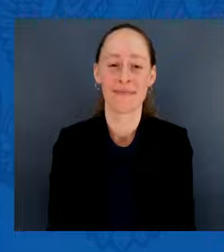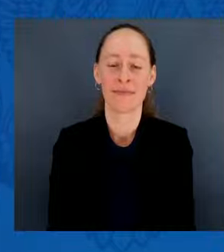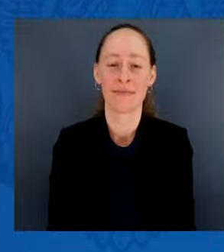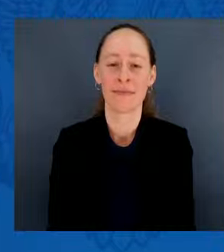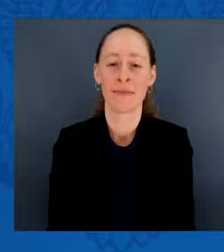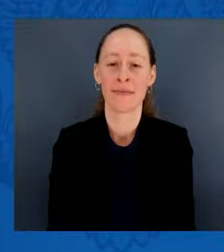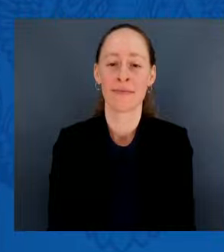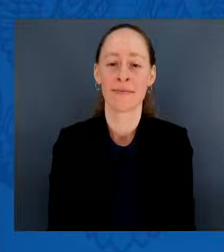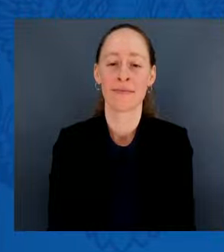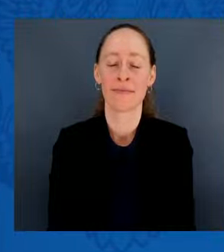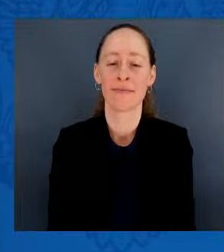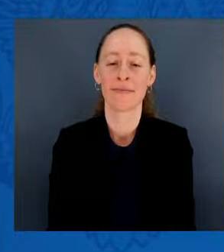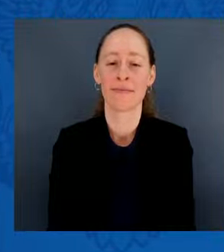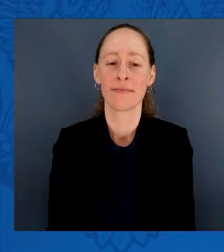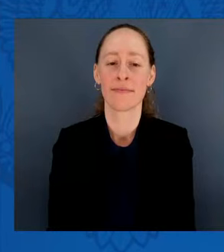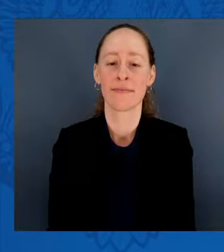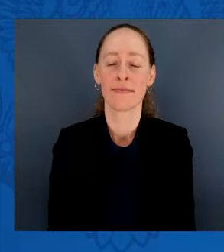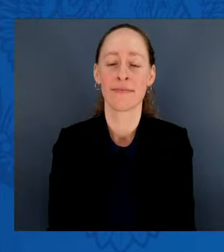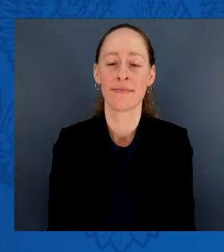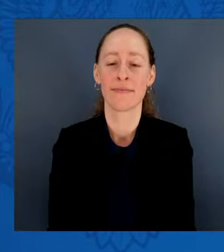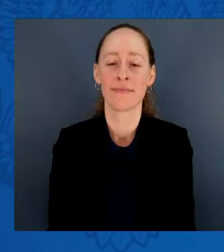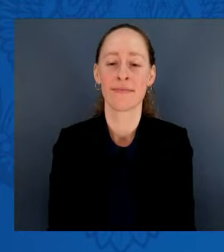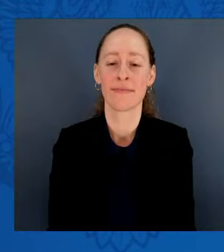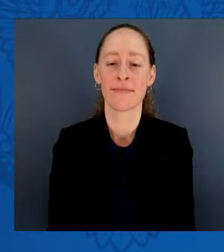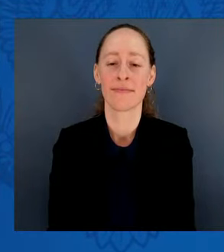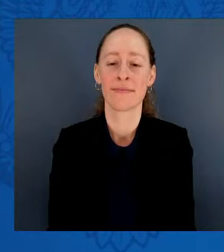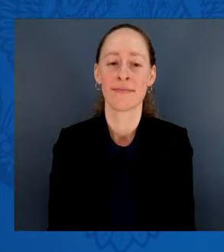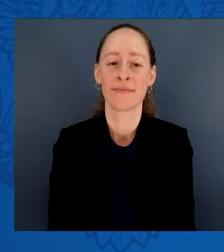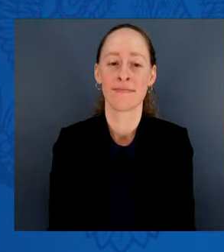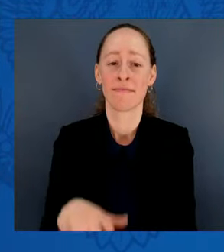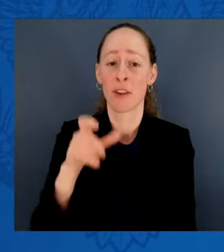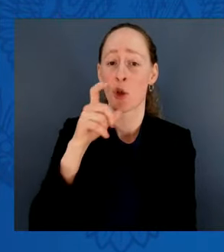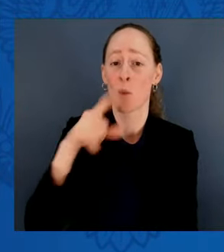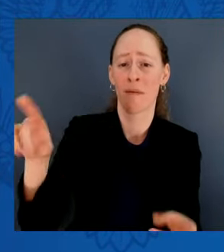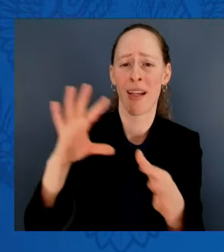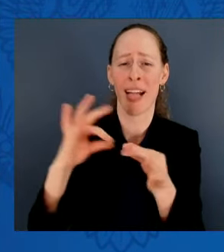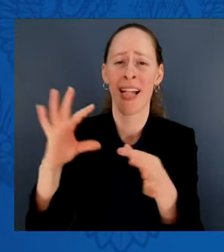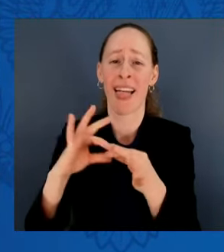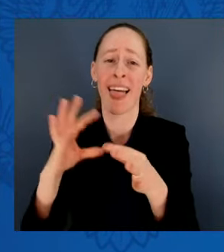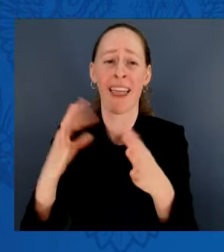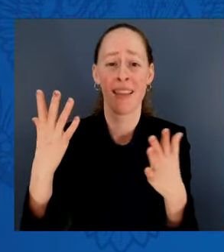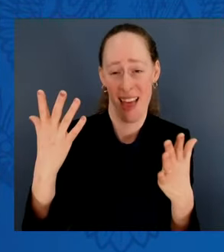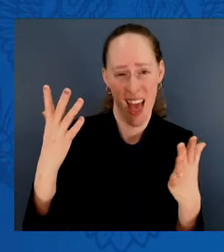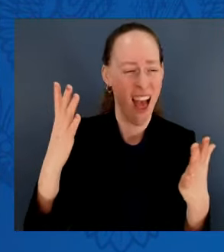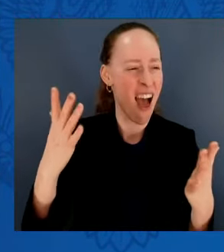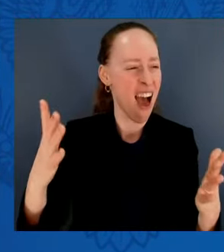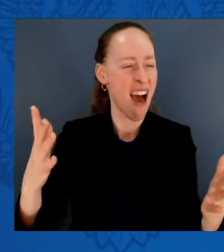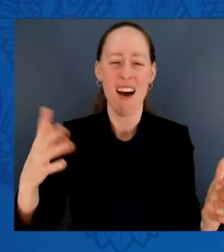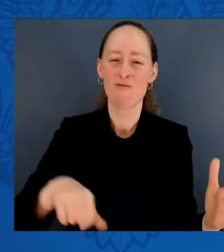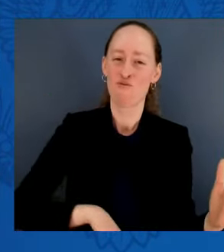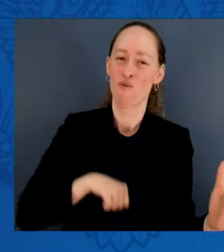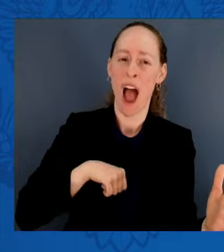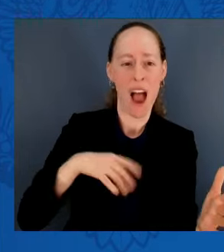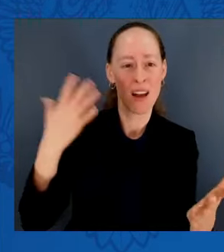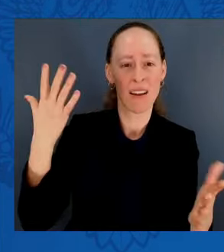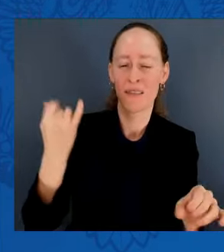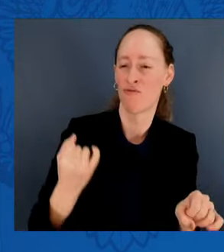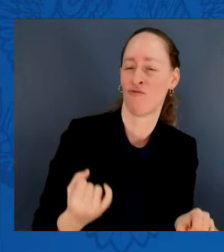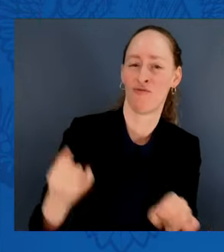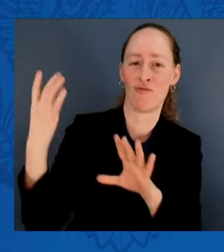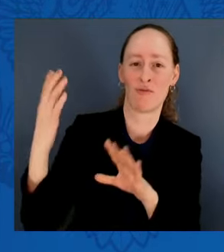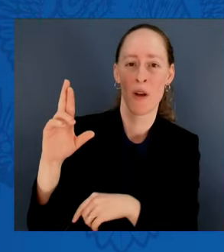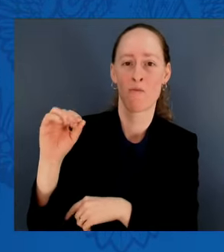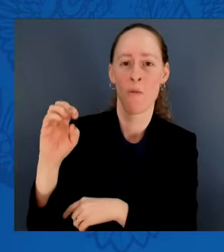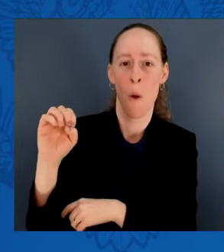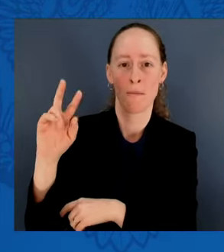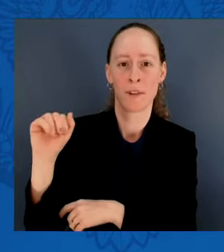Those bragging about overturning Roe v. Wade have no clue about the power of women. But they found out when reproductive freedom